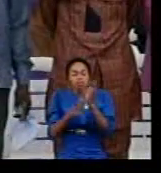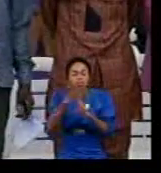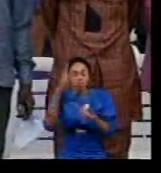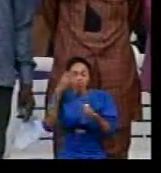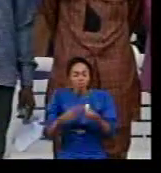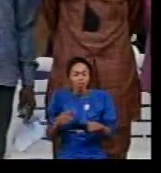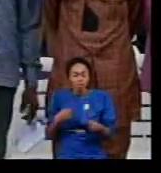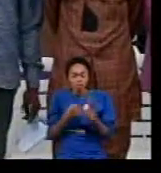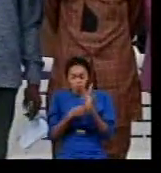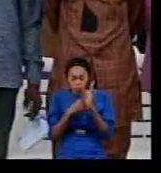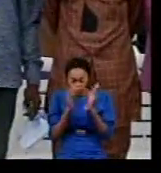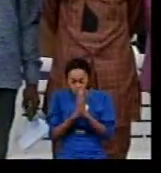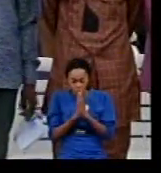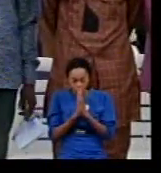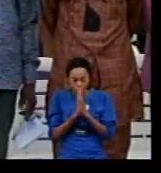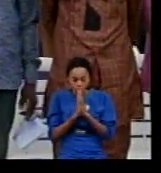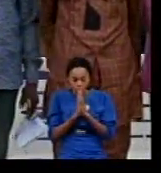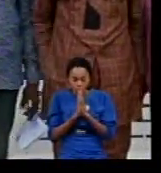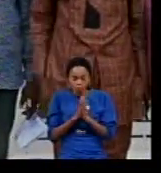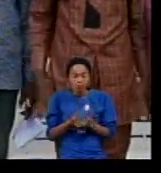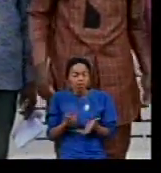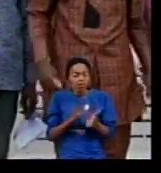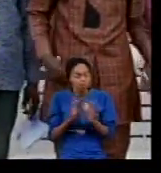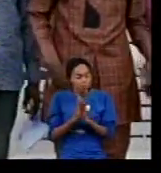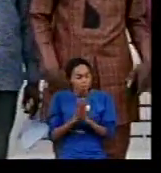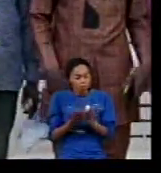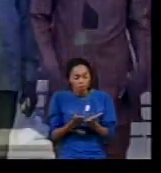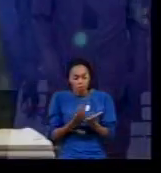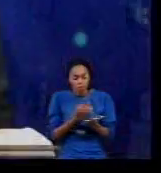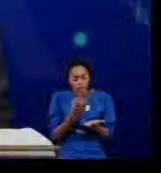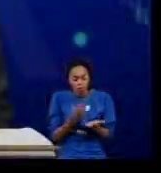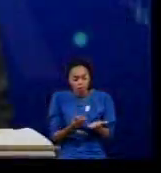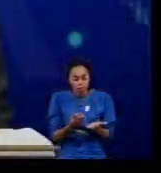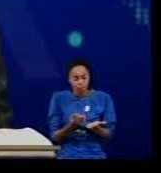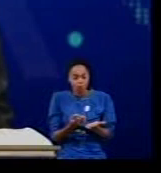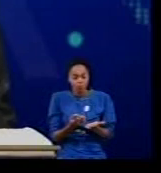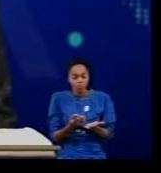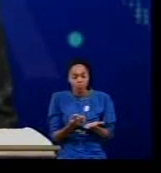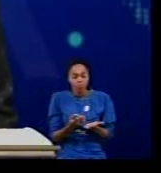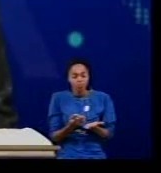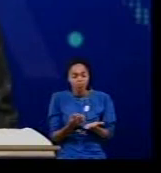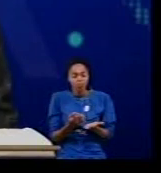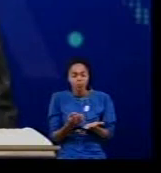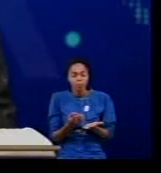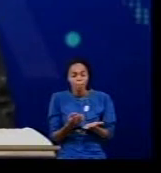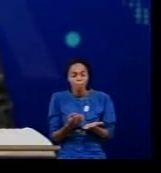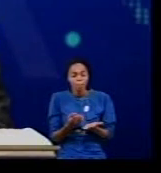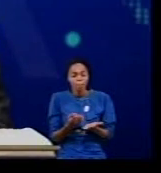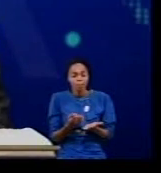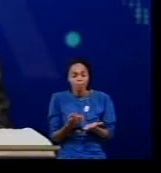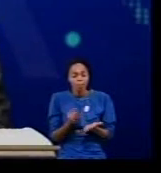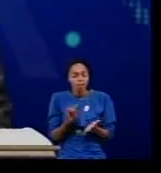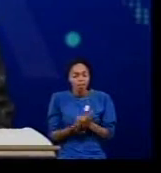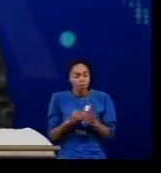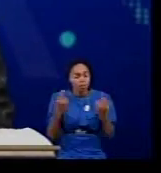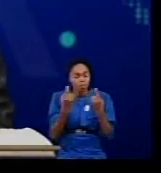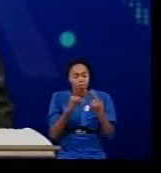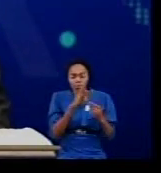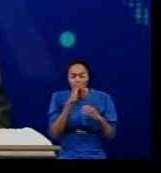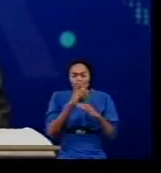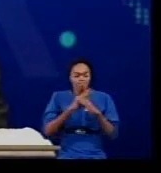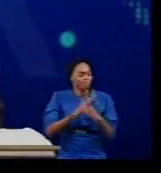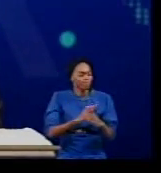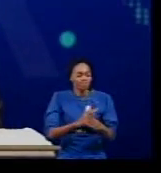chapter 3, chapter 4, chapter 5, chapter 6, and then you go on to chapter 9, you go on to the rest of the judges, you find